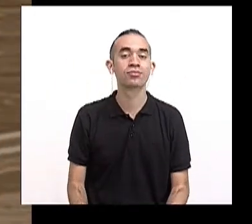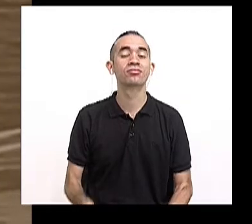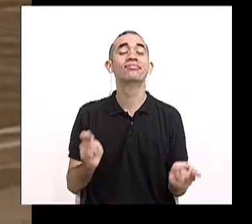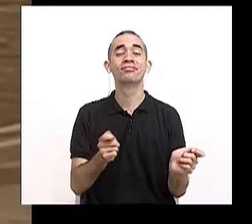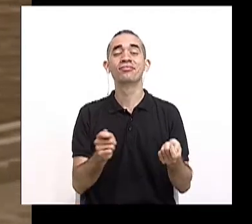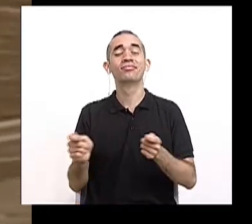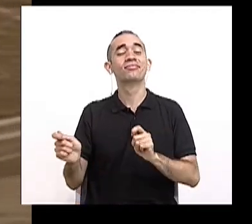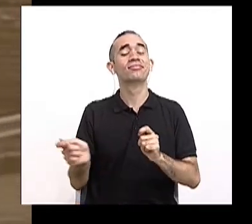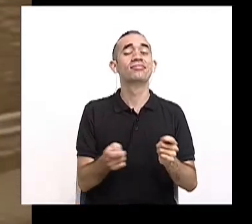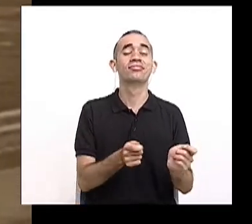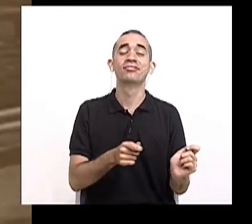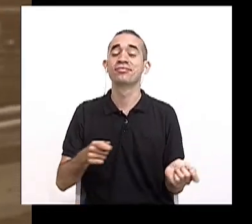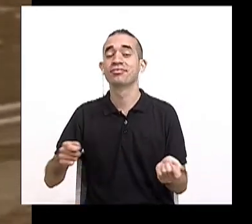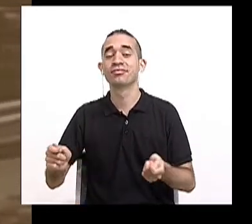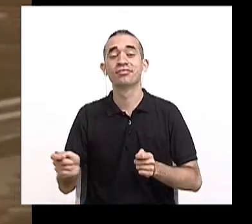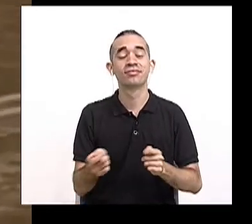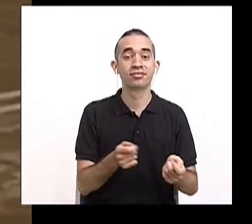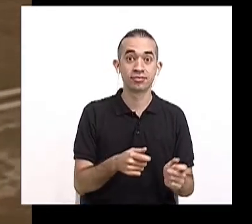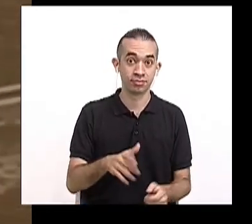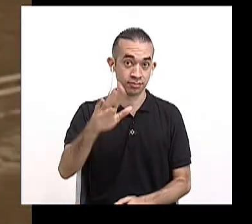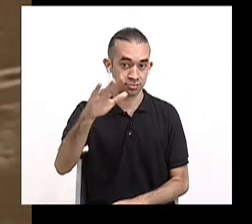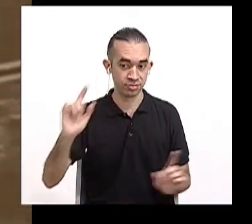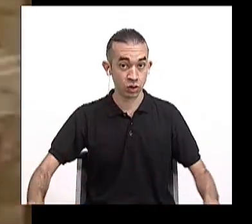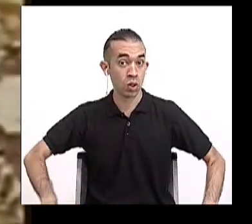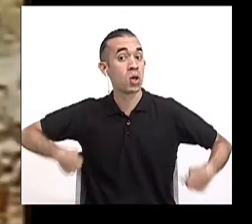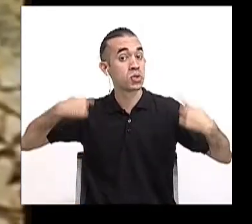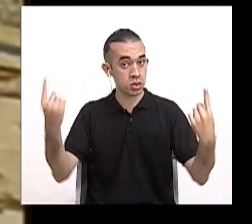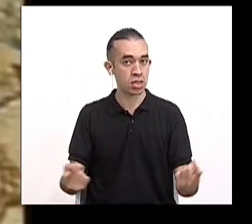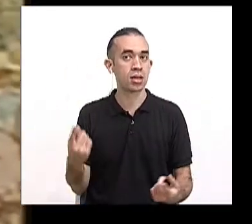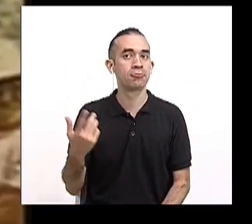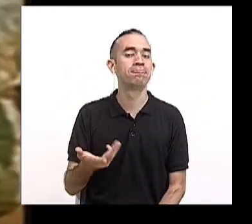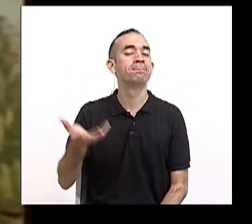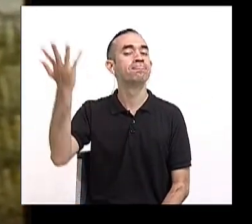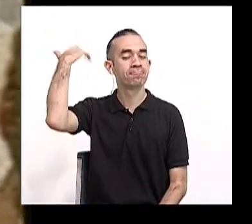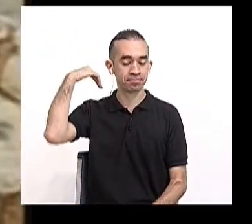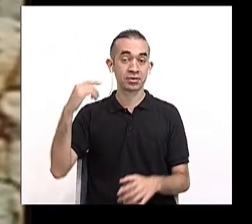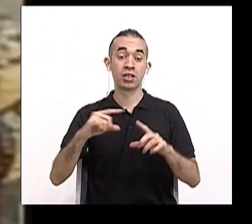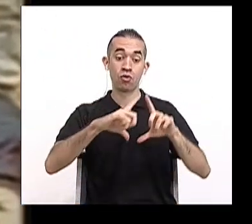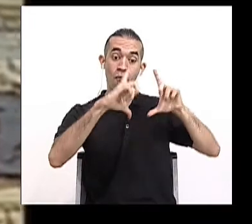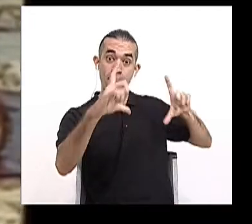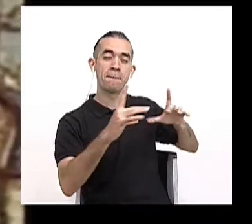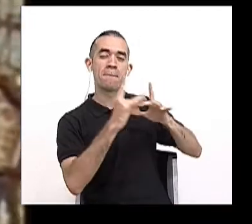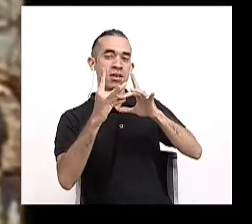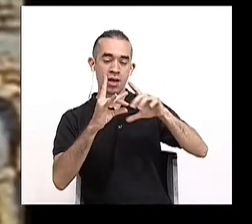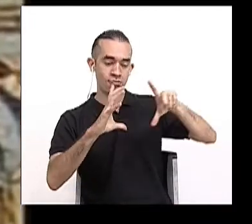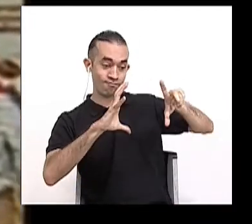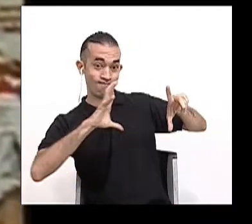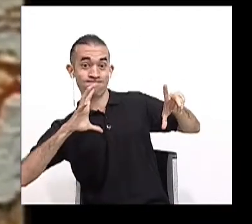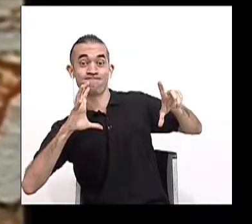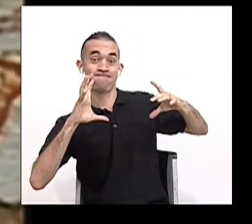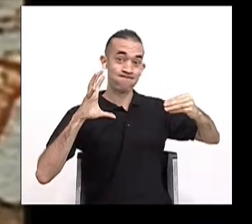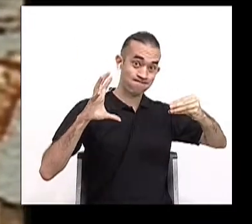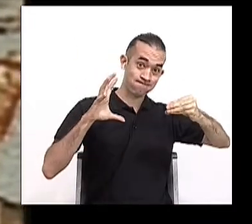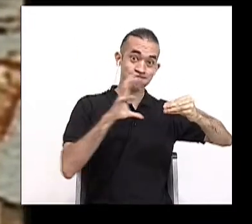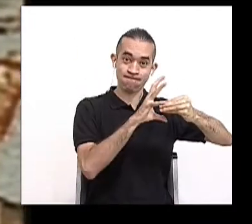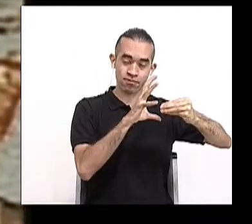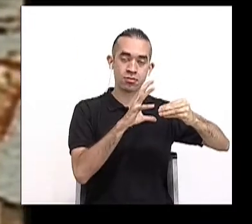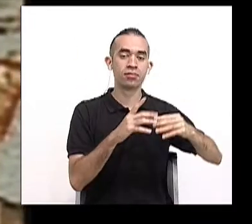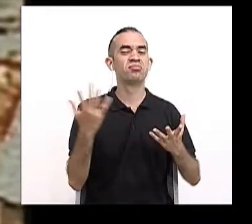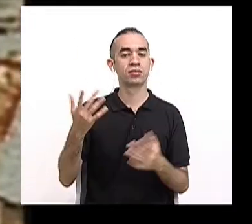Valley over the mountains to Punta Arenas on the Pacific coast, a journey requiring 10 to 15